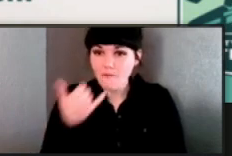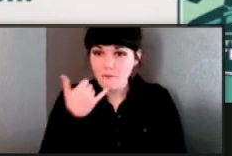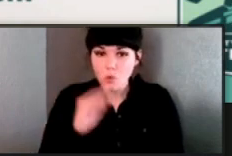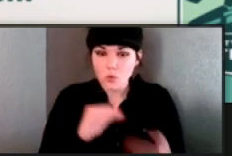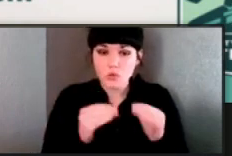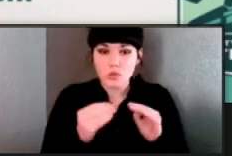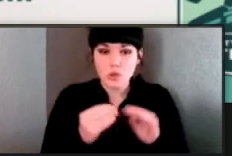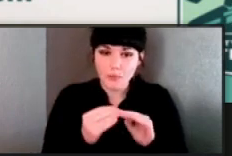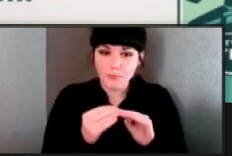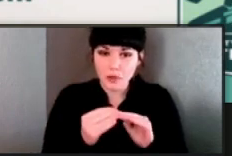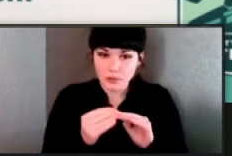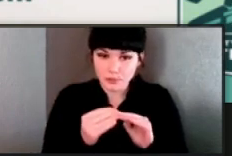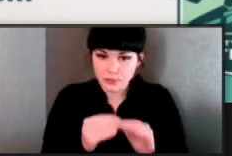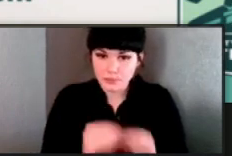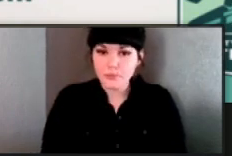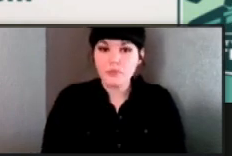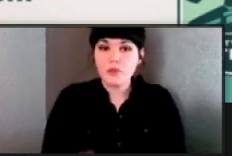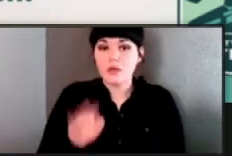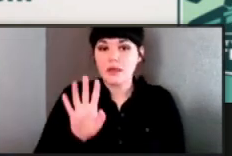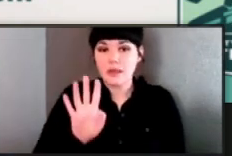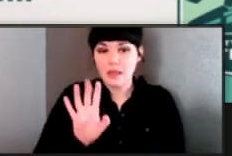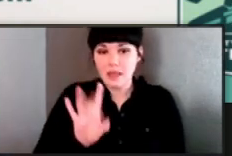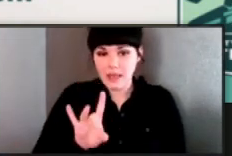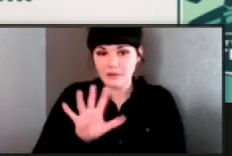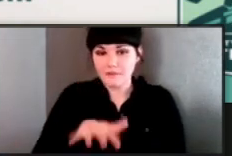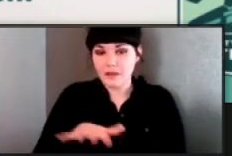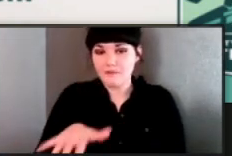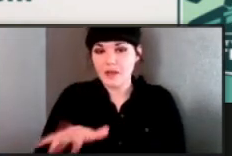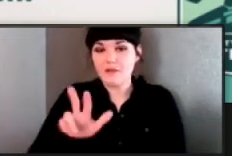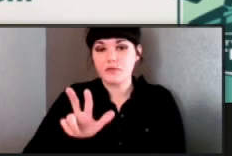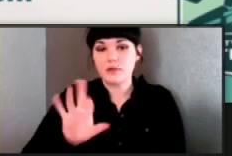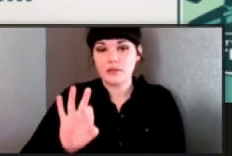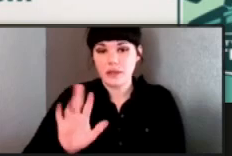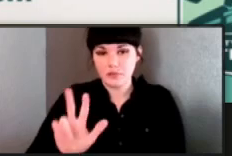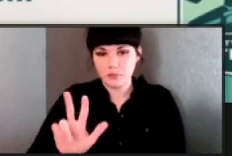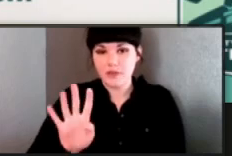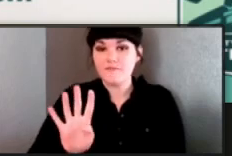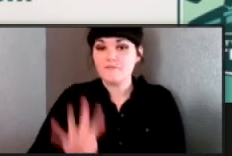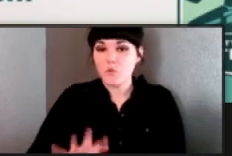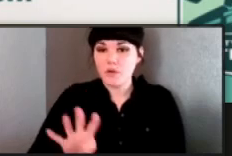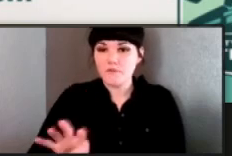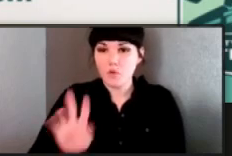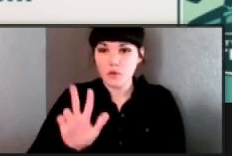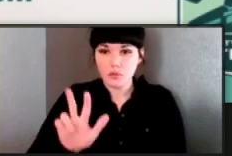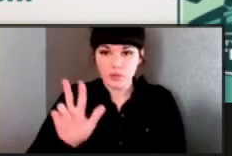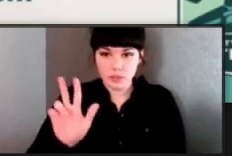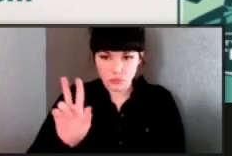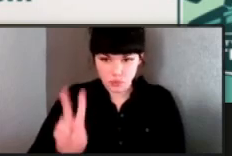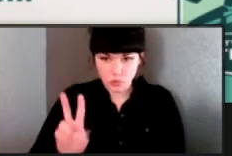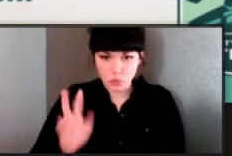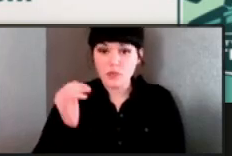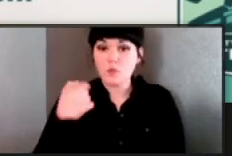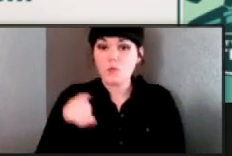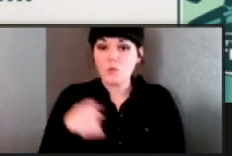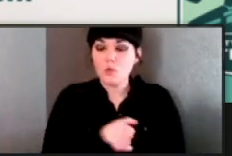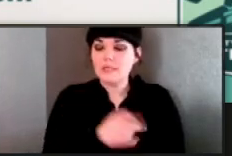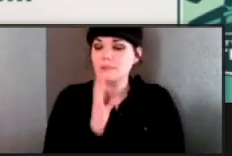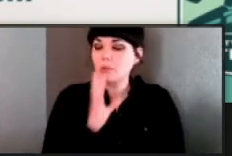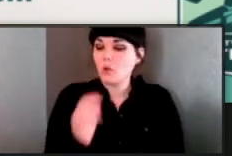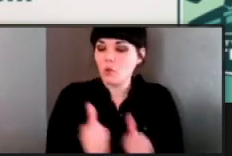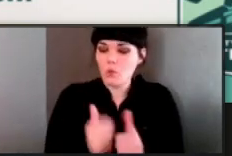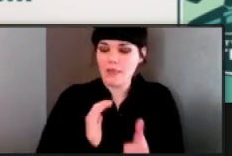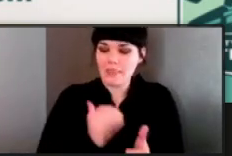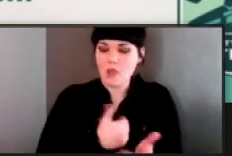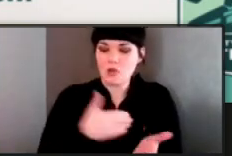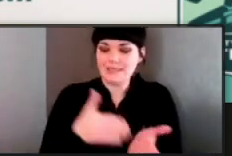855-393-4432. And I've also talked to our medical director, Dr. Dunn, at the site. And he says that if you speak one of those languages, they have interpretation